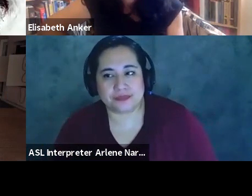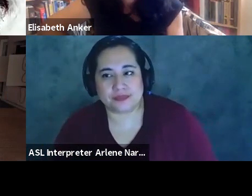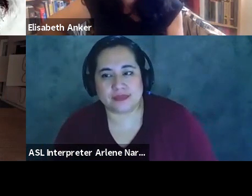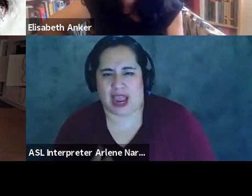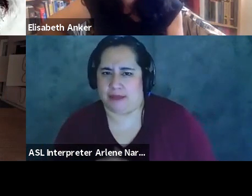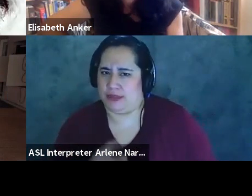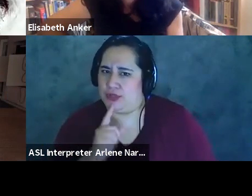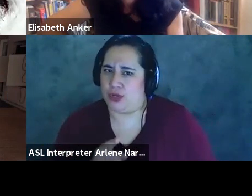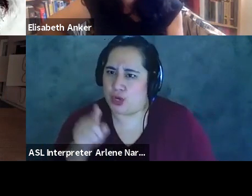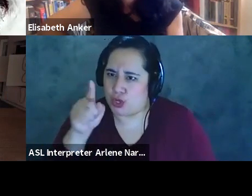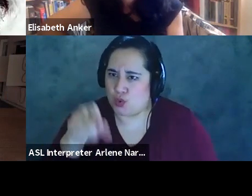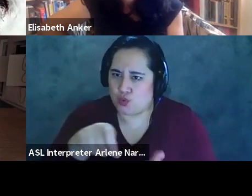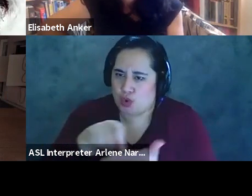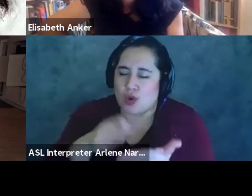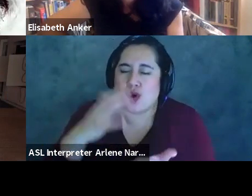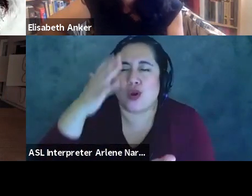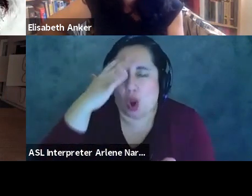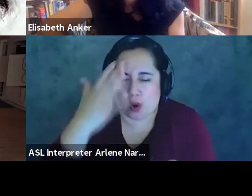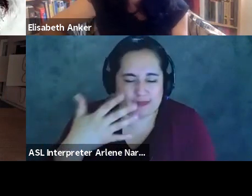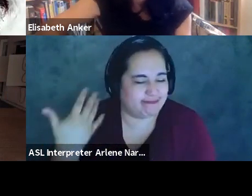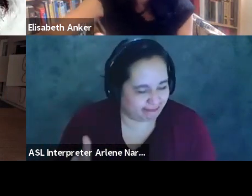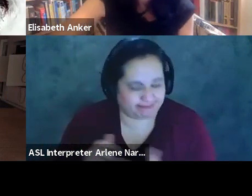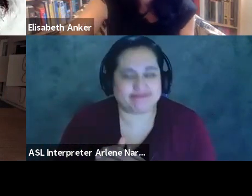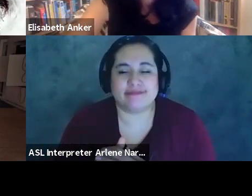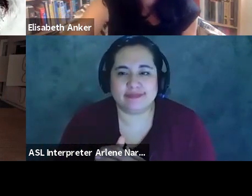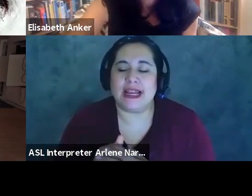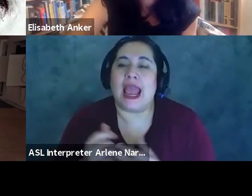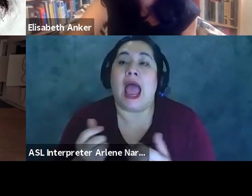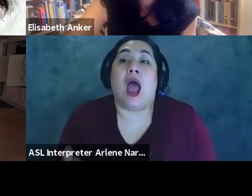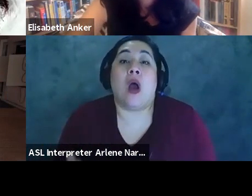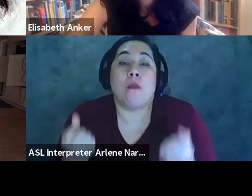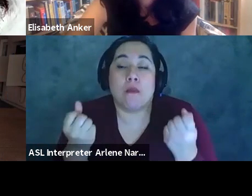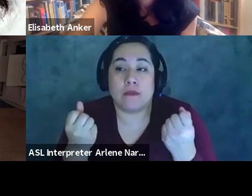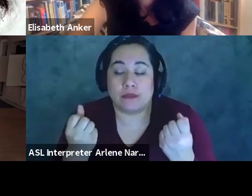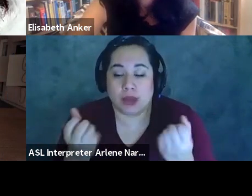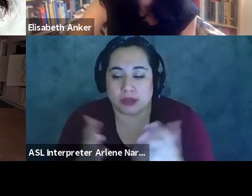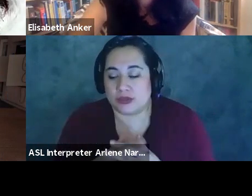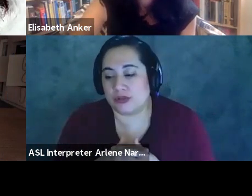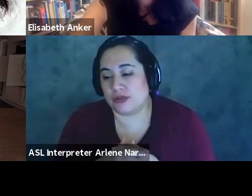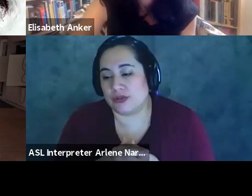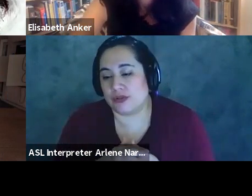I'm sure that you wrote it knowing very well the extent to which the